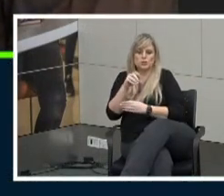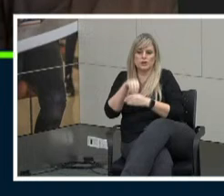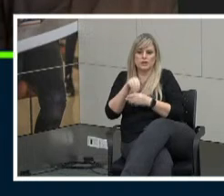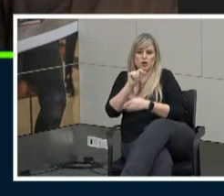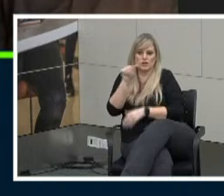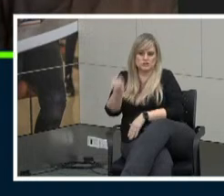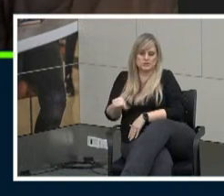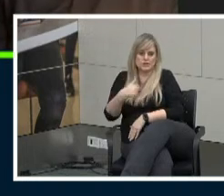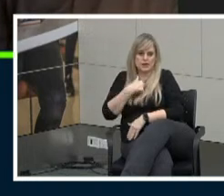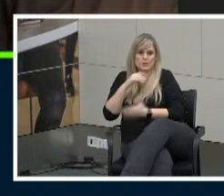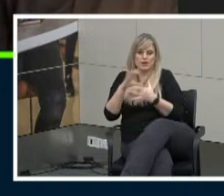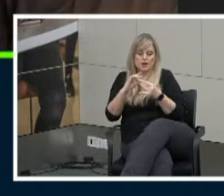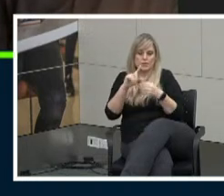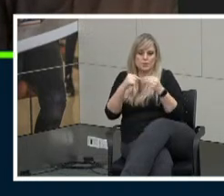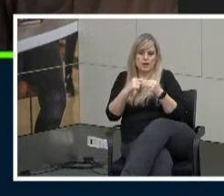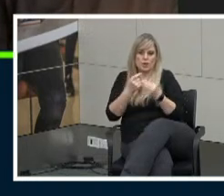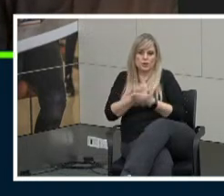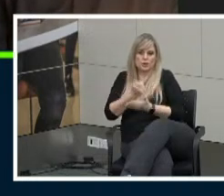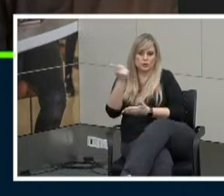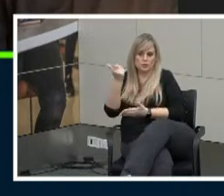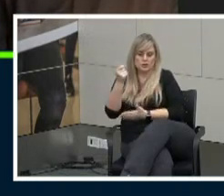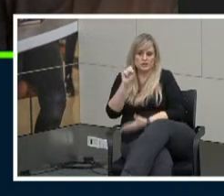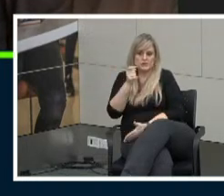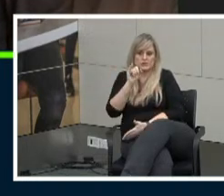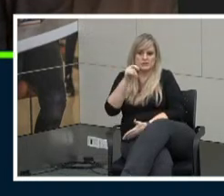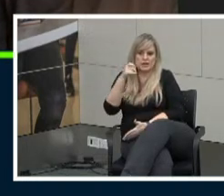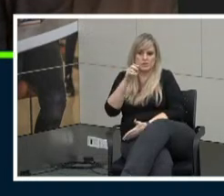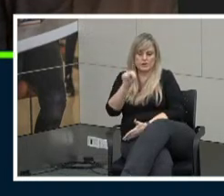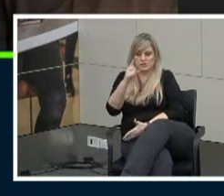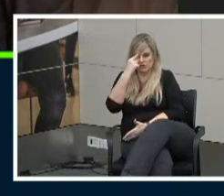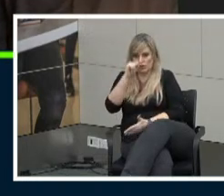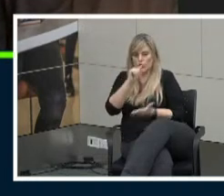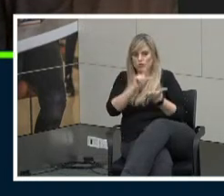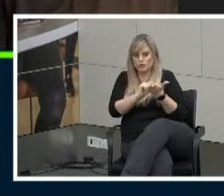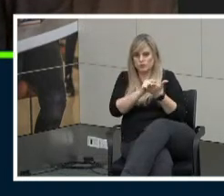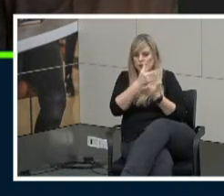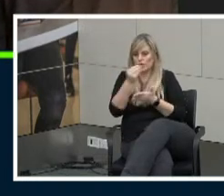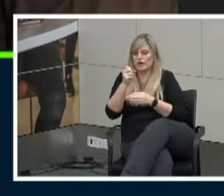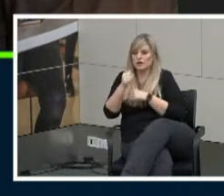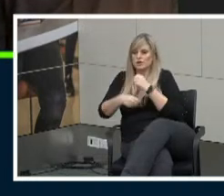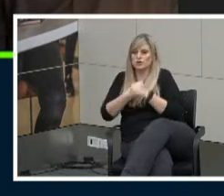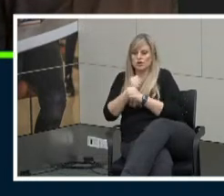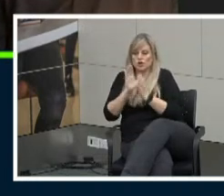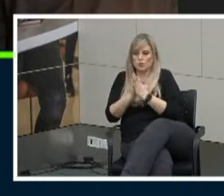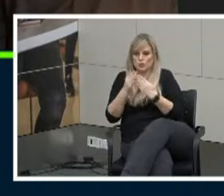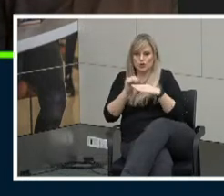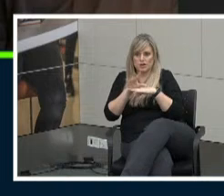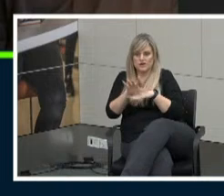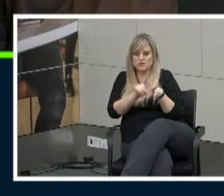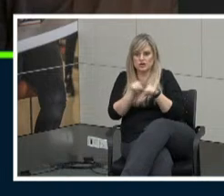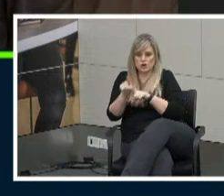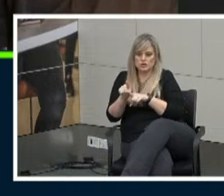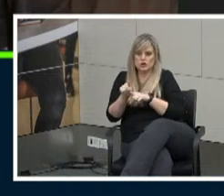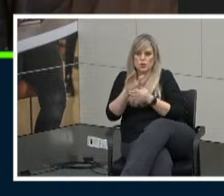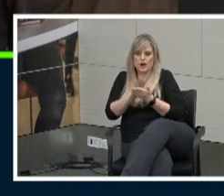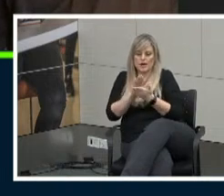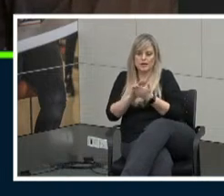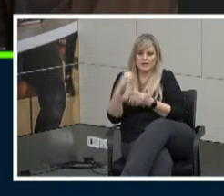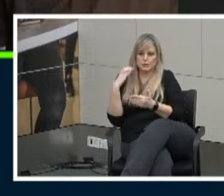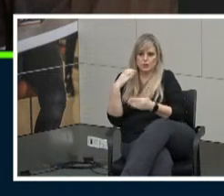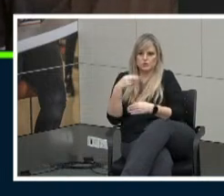today about the removal or reduction of stiens for both newspaper and yearbook advisors as well as academic coaches and